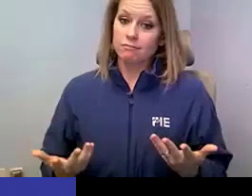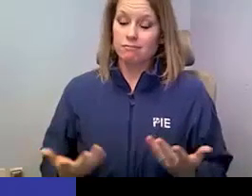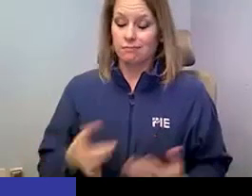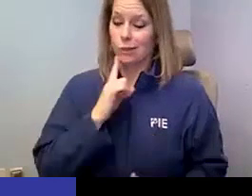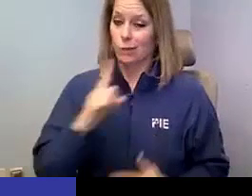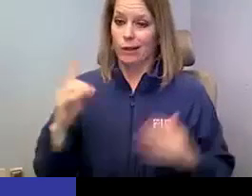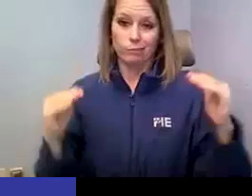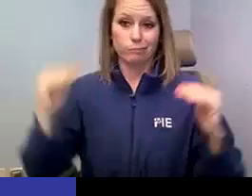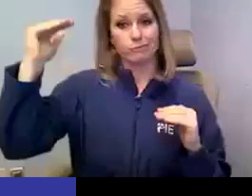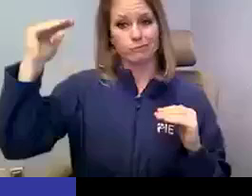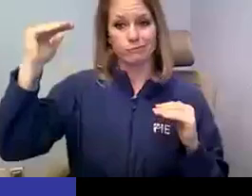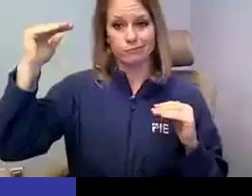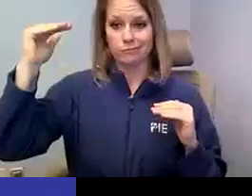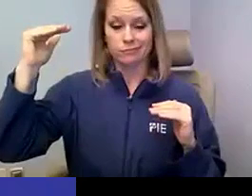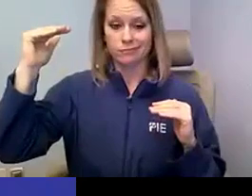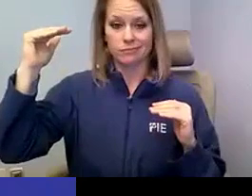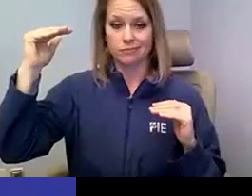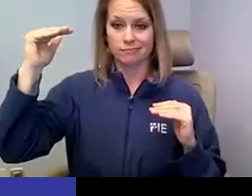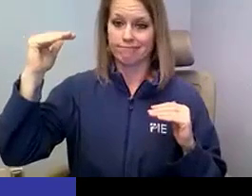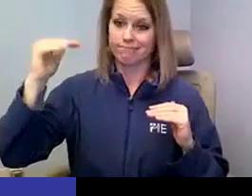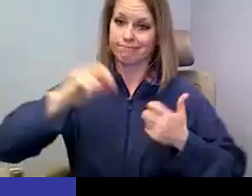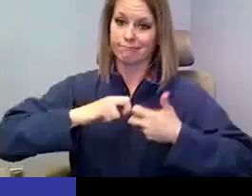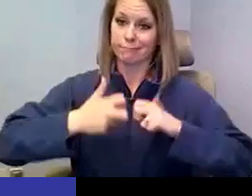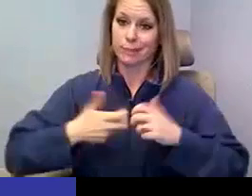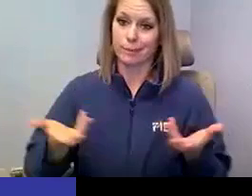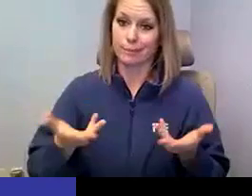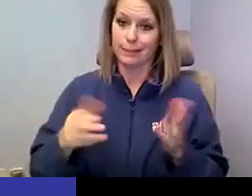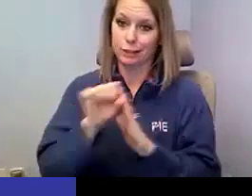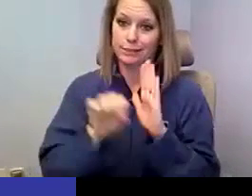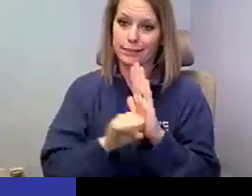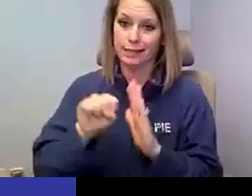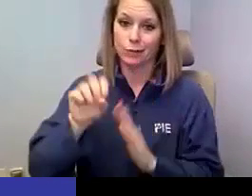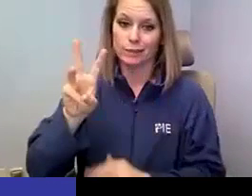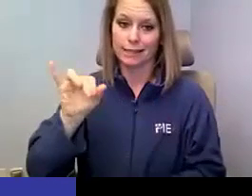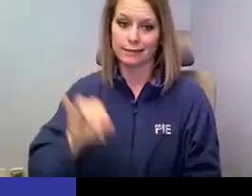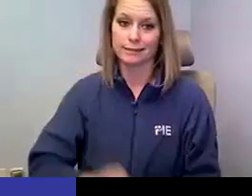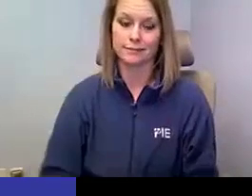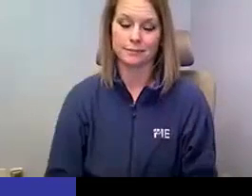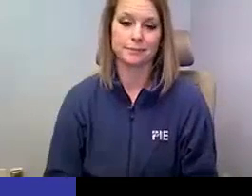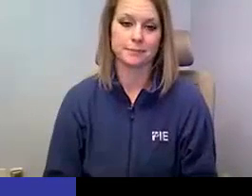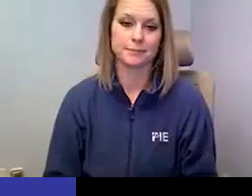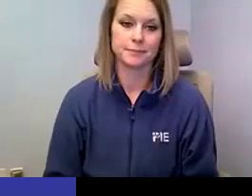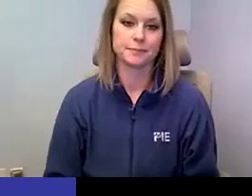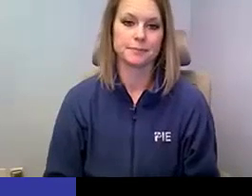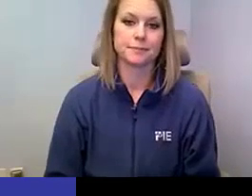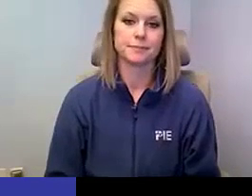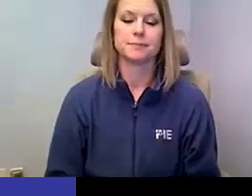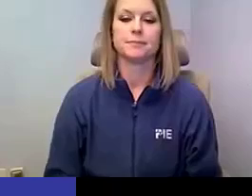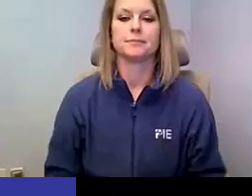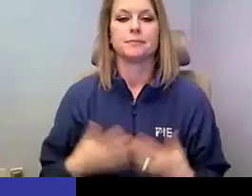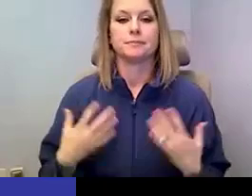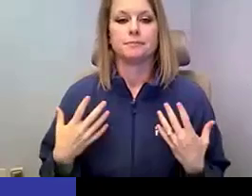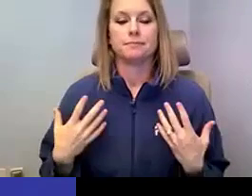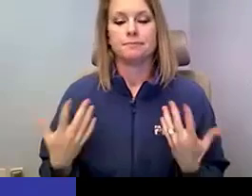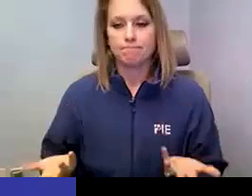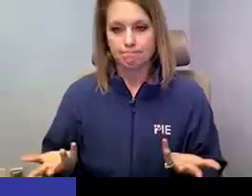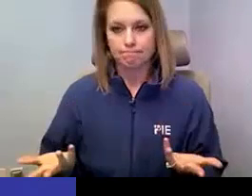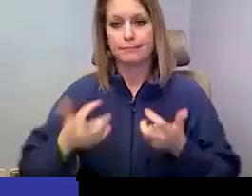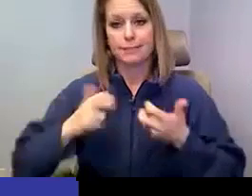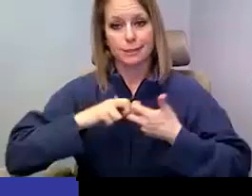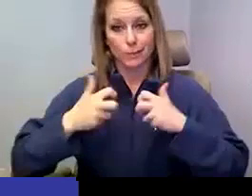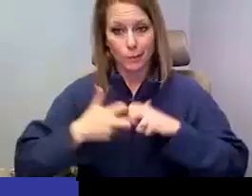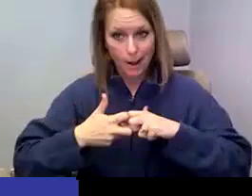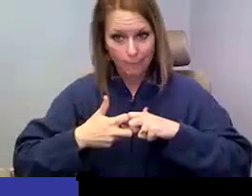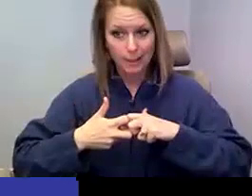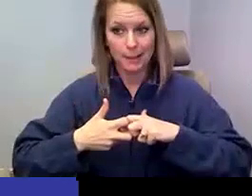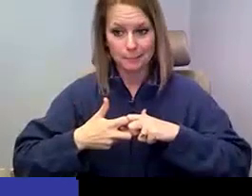disproportionality problem in our state. So the problem with this proportionality, or more importantly, the problem with